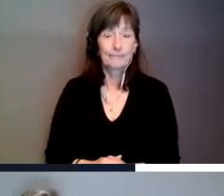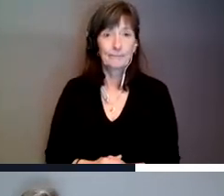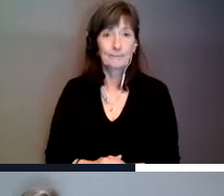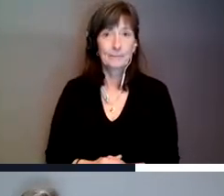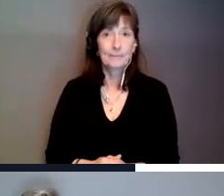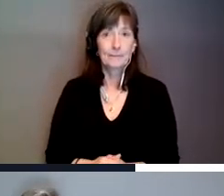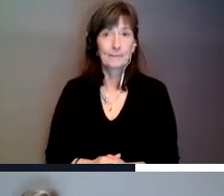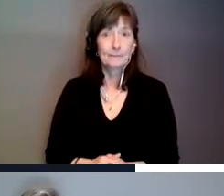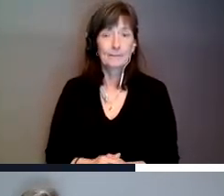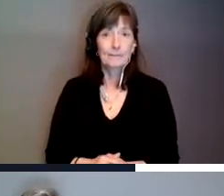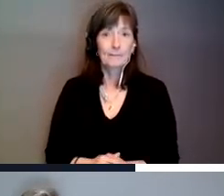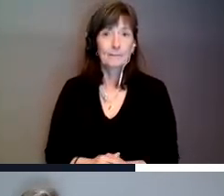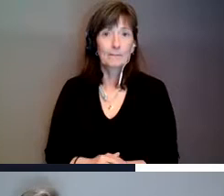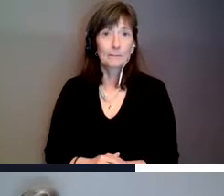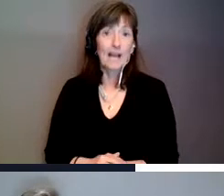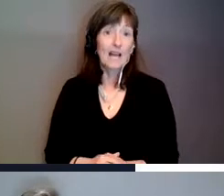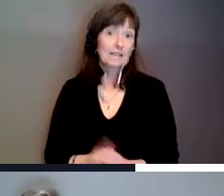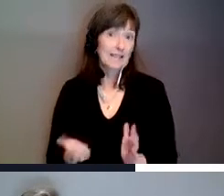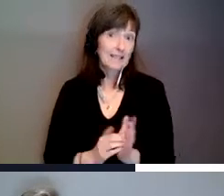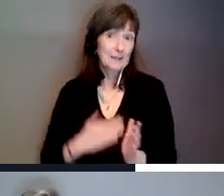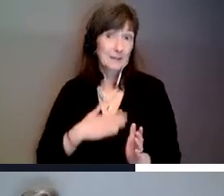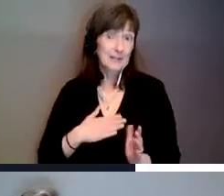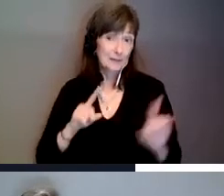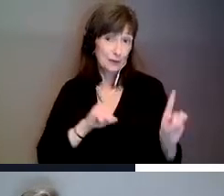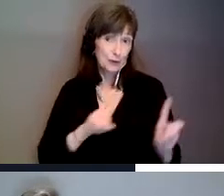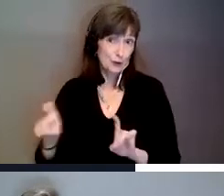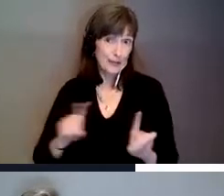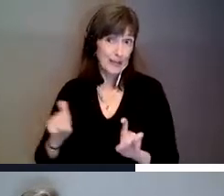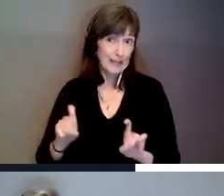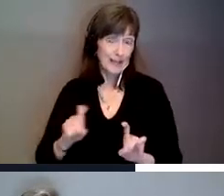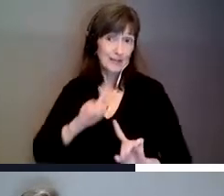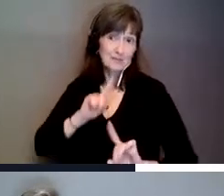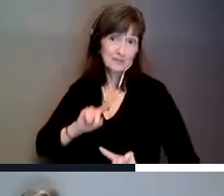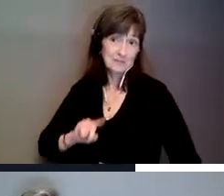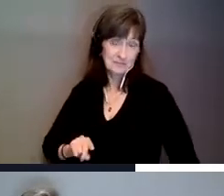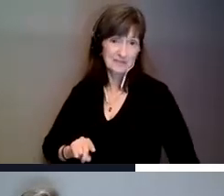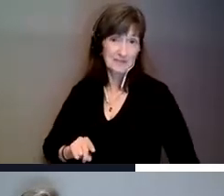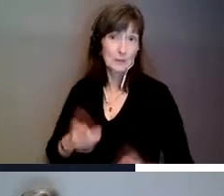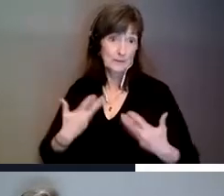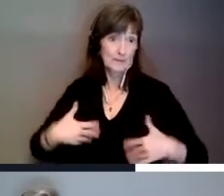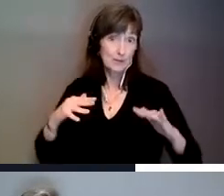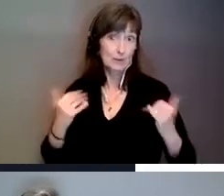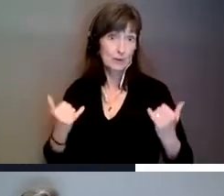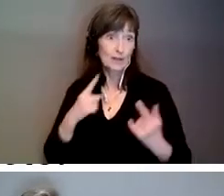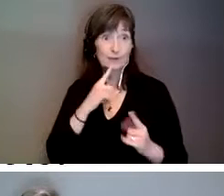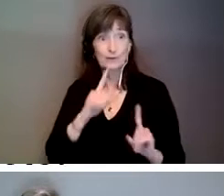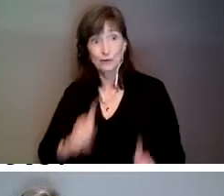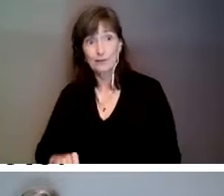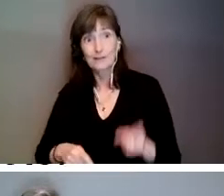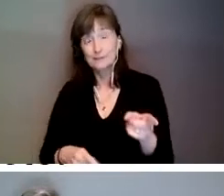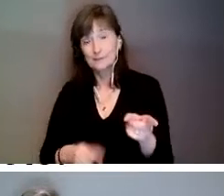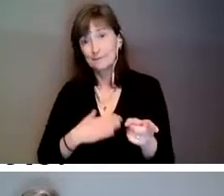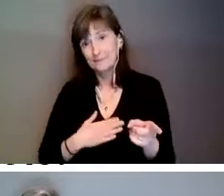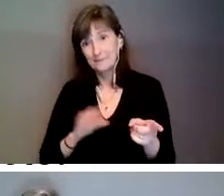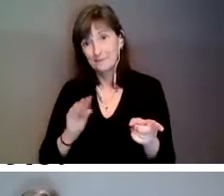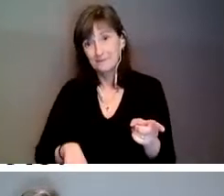Again, just our short survey people can complete after the presentation today. And to contact,